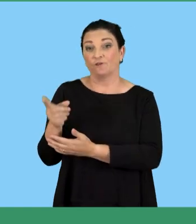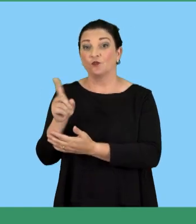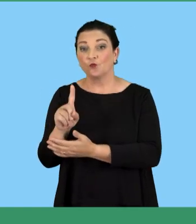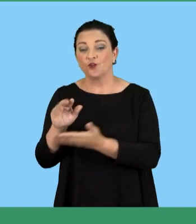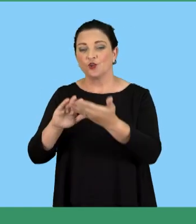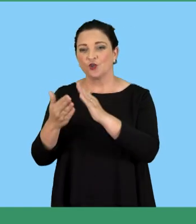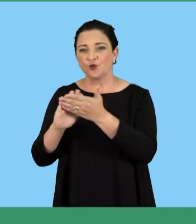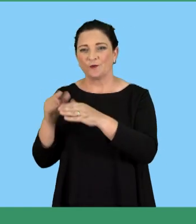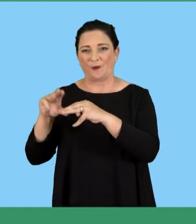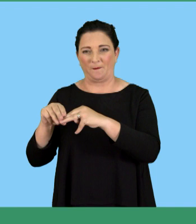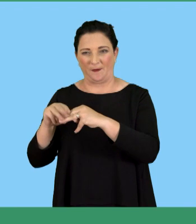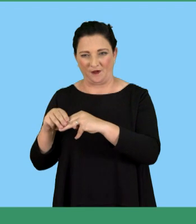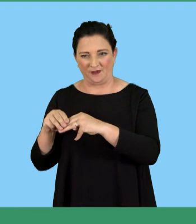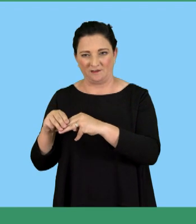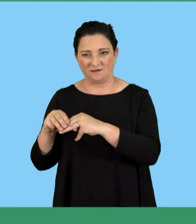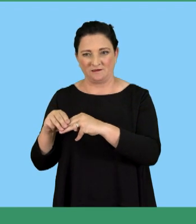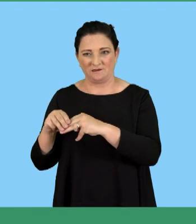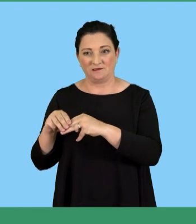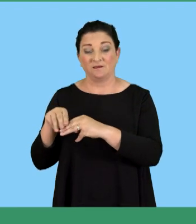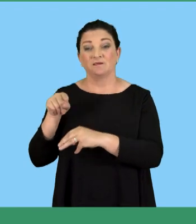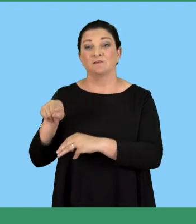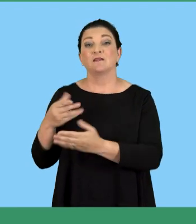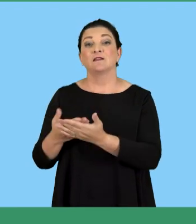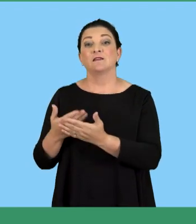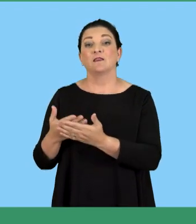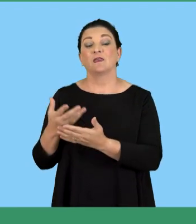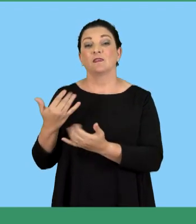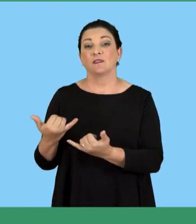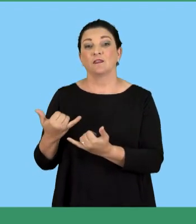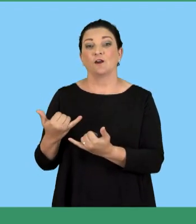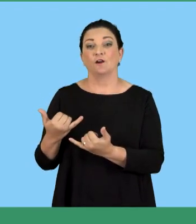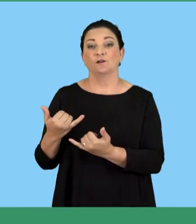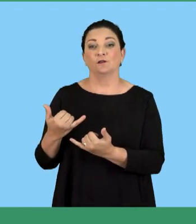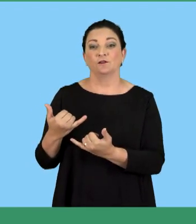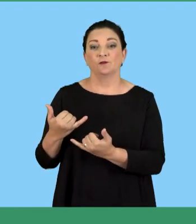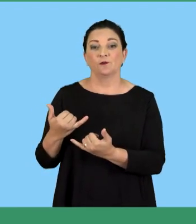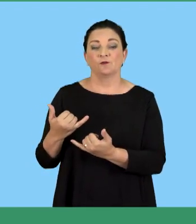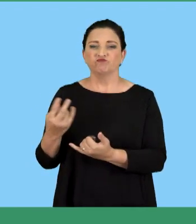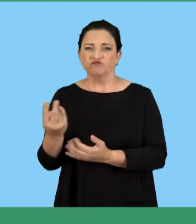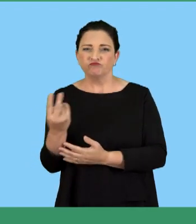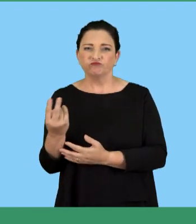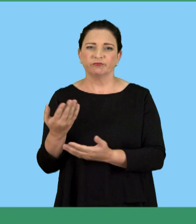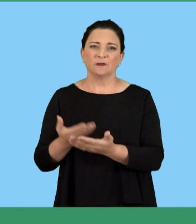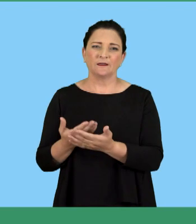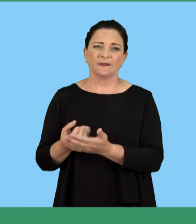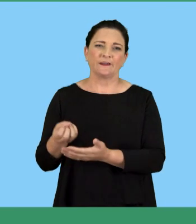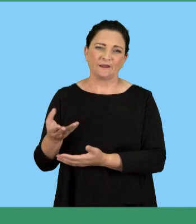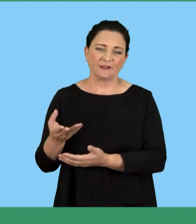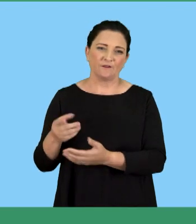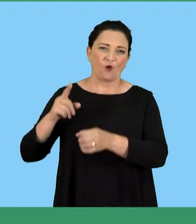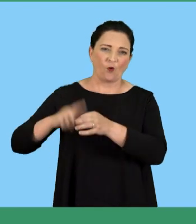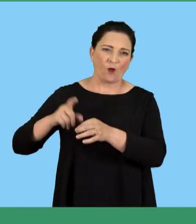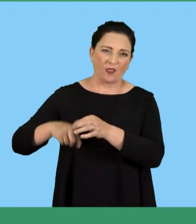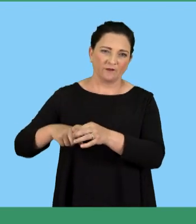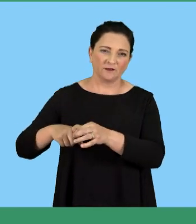towards towards the community members, and community members would have the education, and the education will help them to acquire